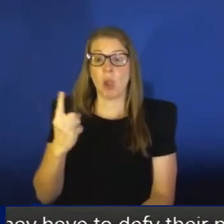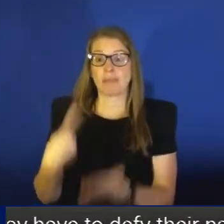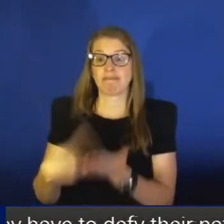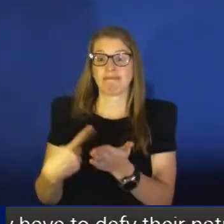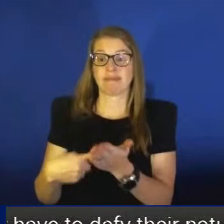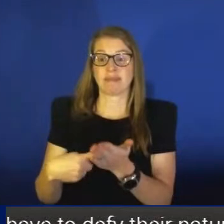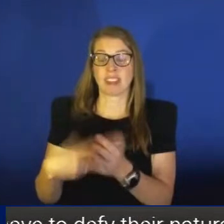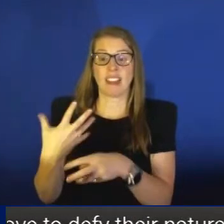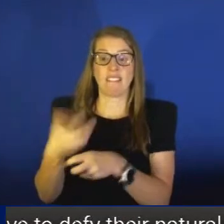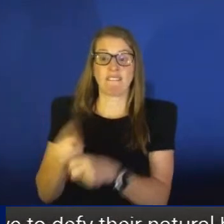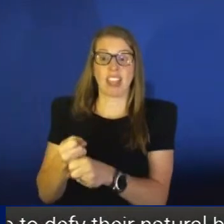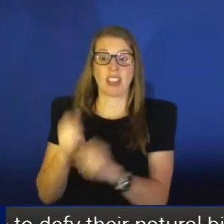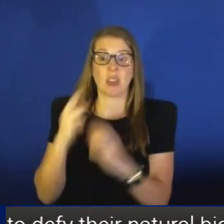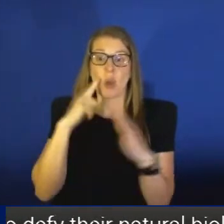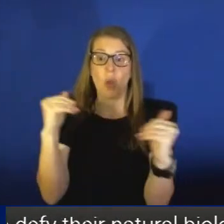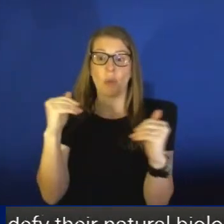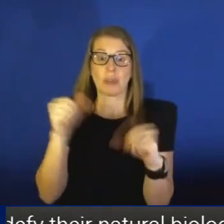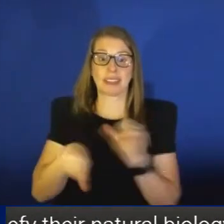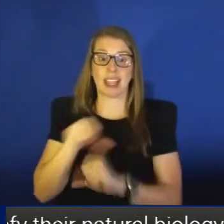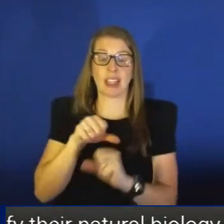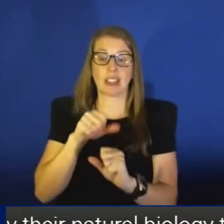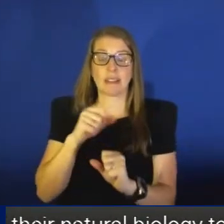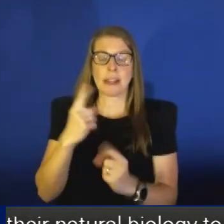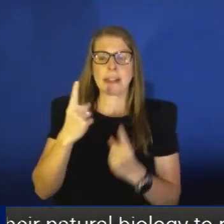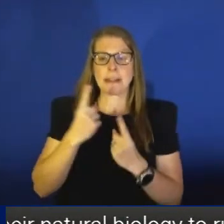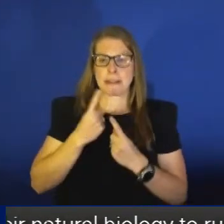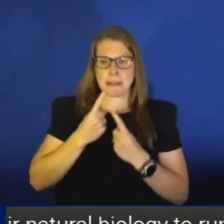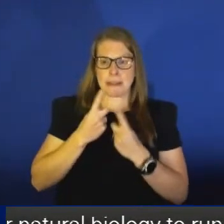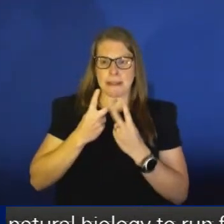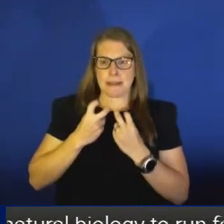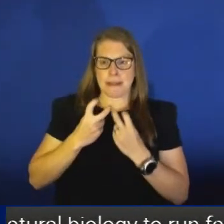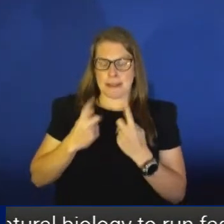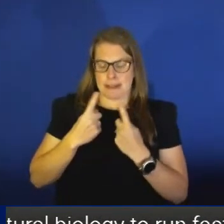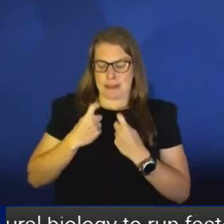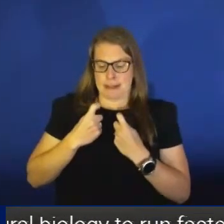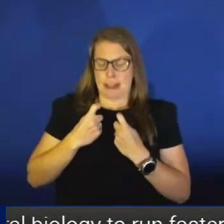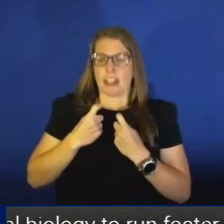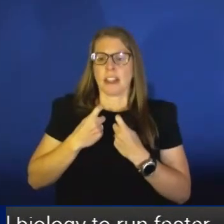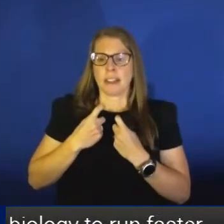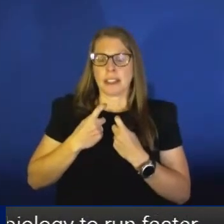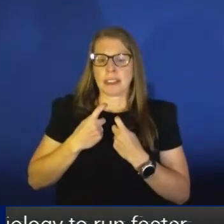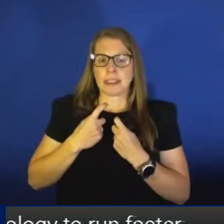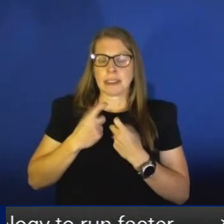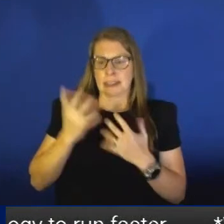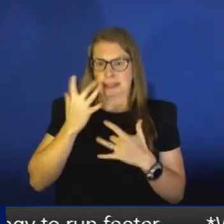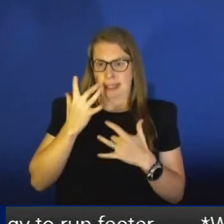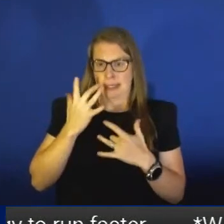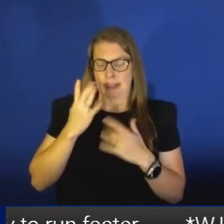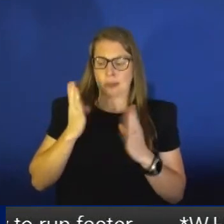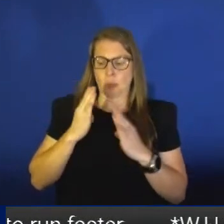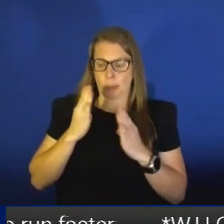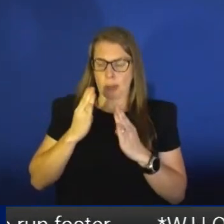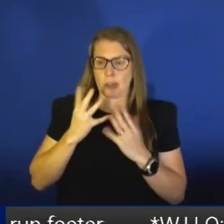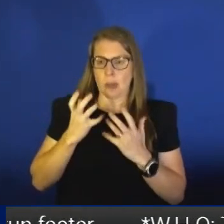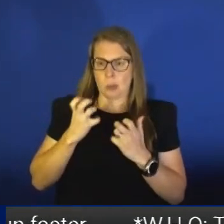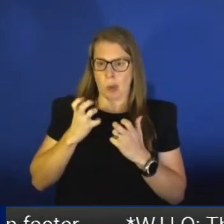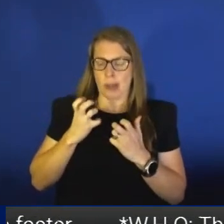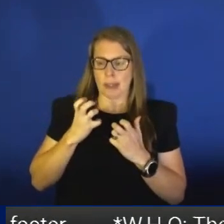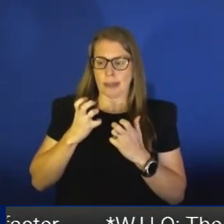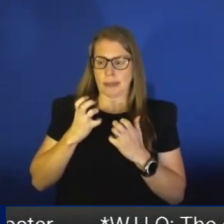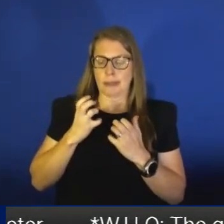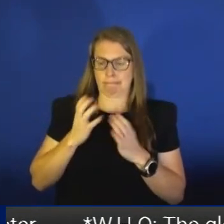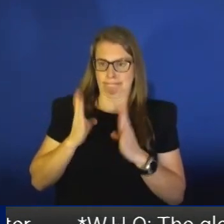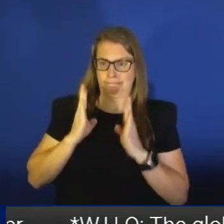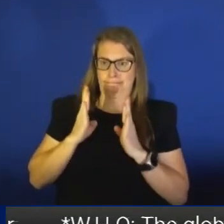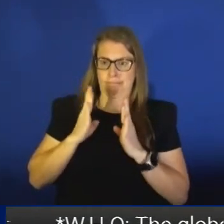Mm-hmm. You have to ask yourself, when you're sick and in trouble, you want to be heard. Who hears